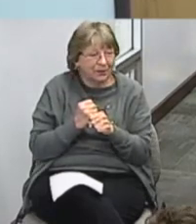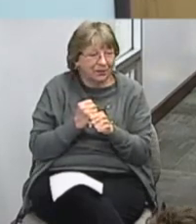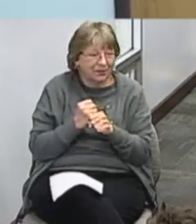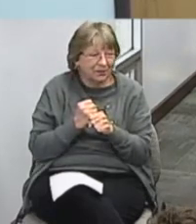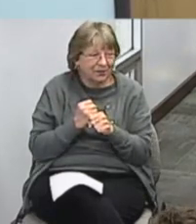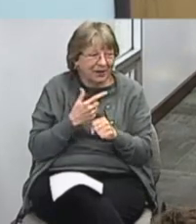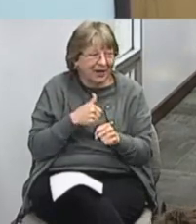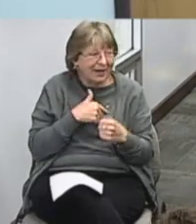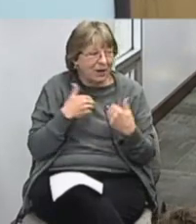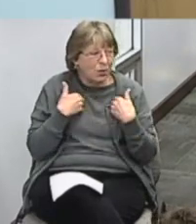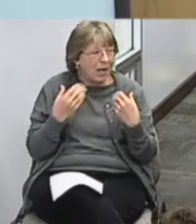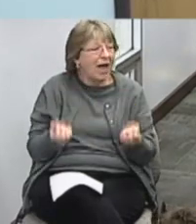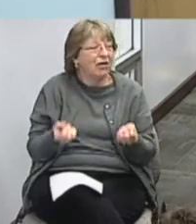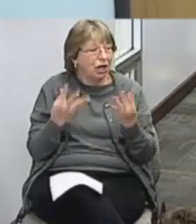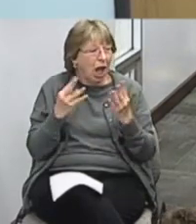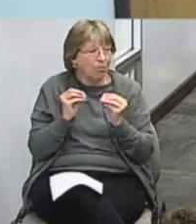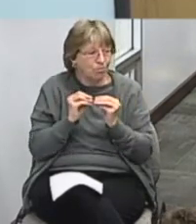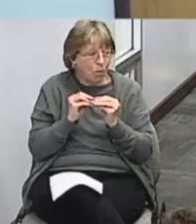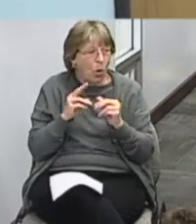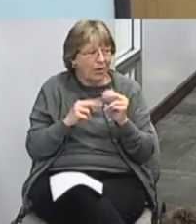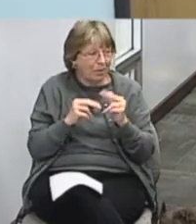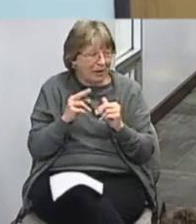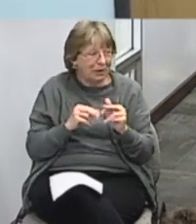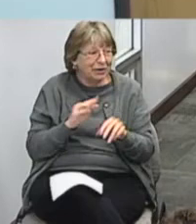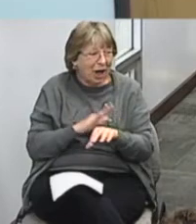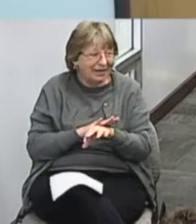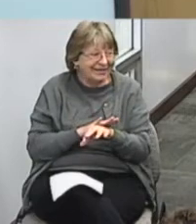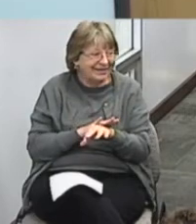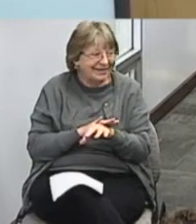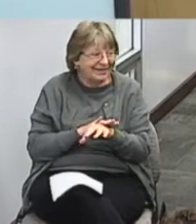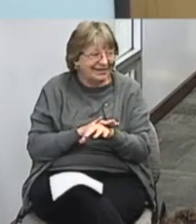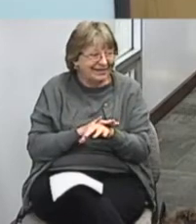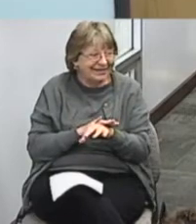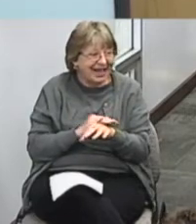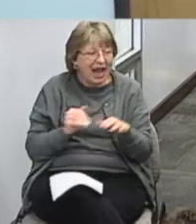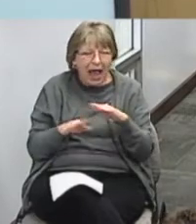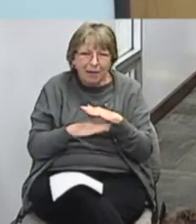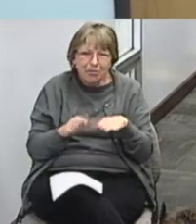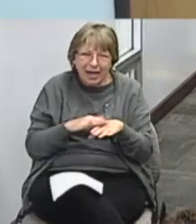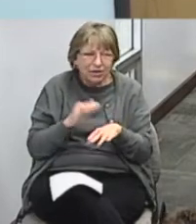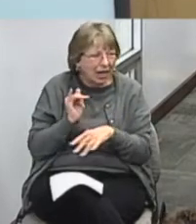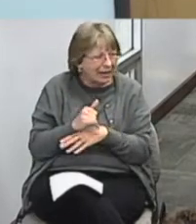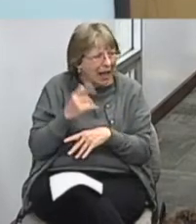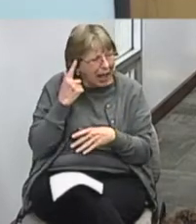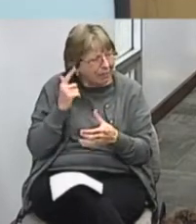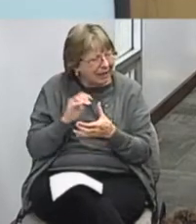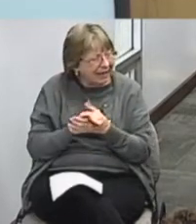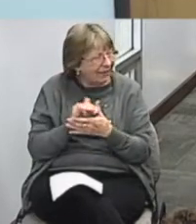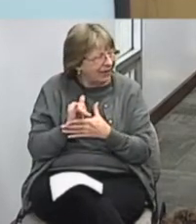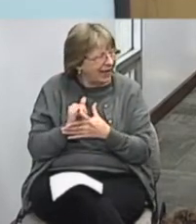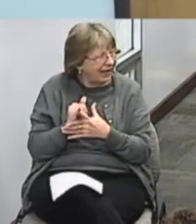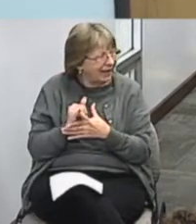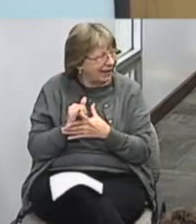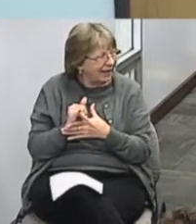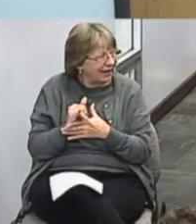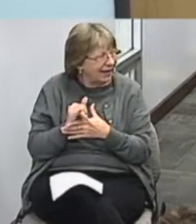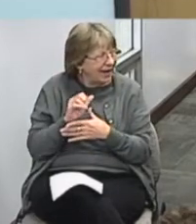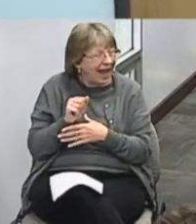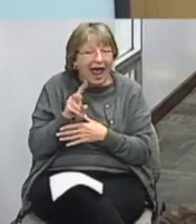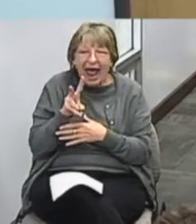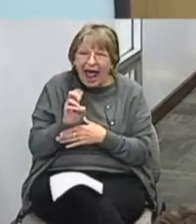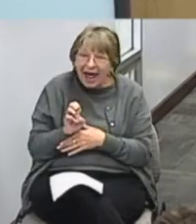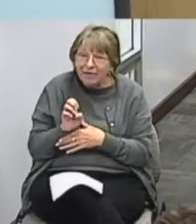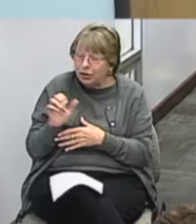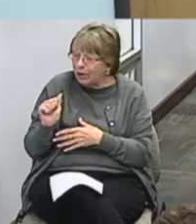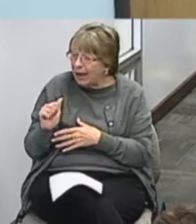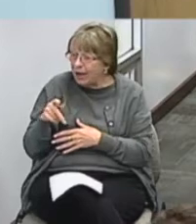we have a lot more to build on. And based on that, I believe that Avenue A Park, it